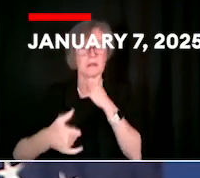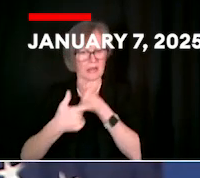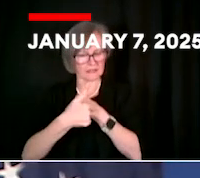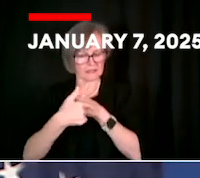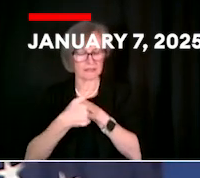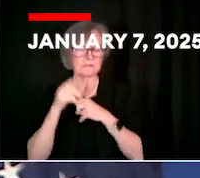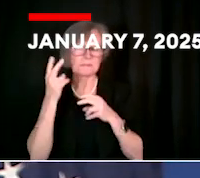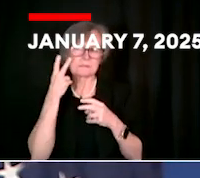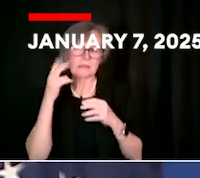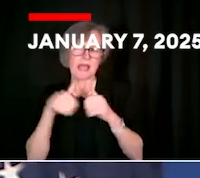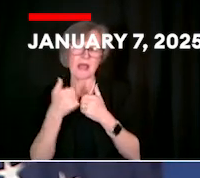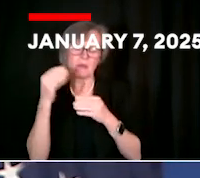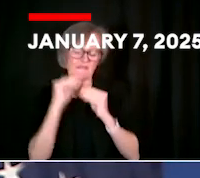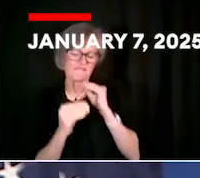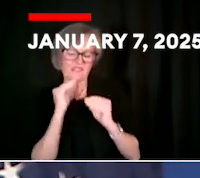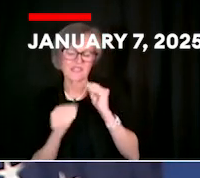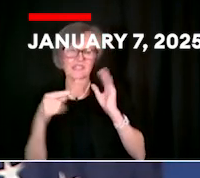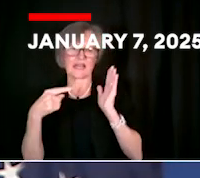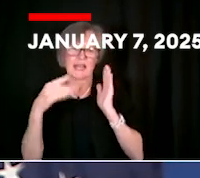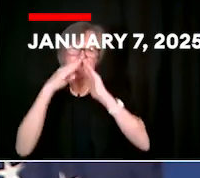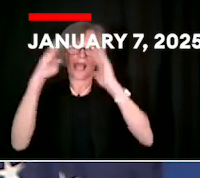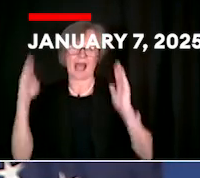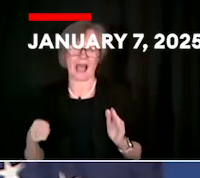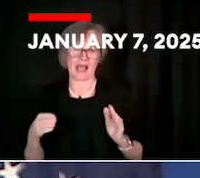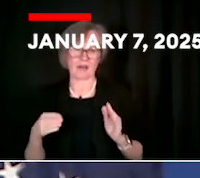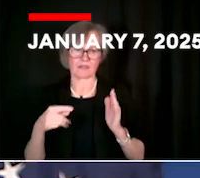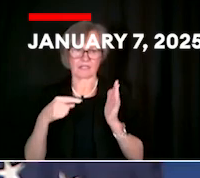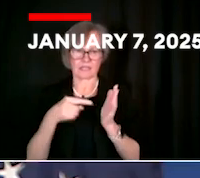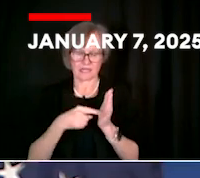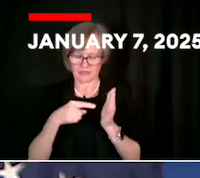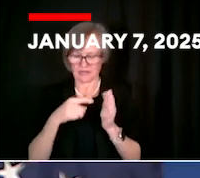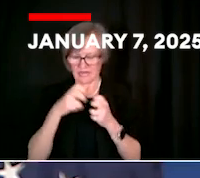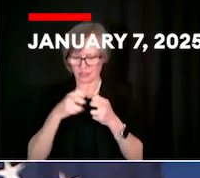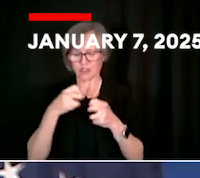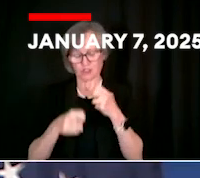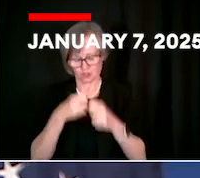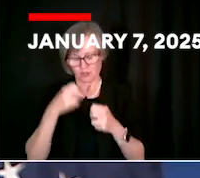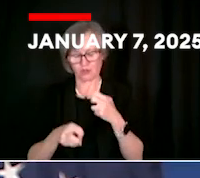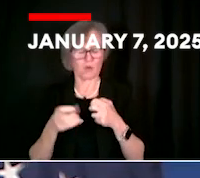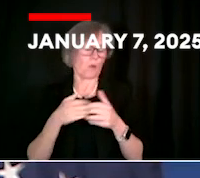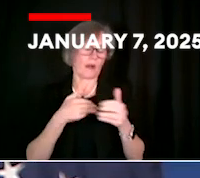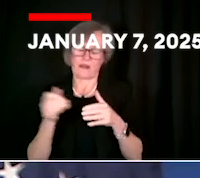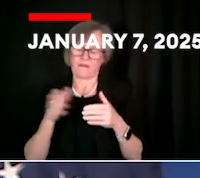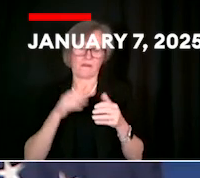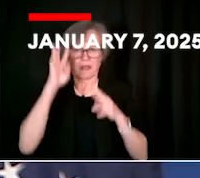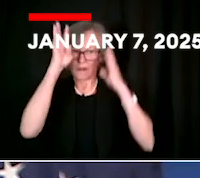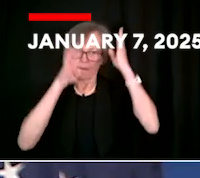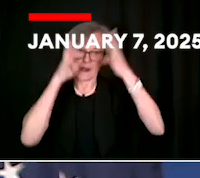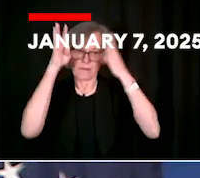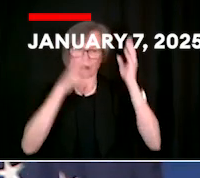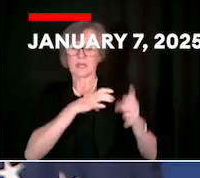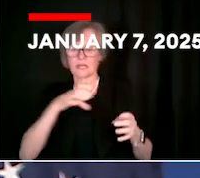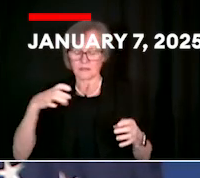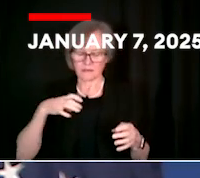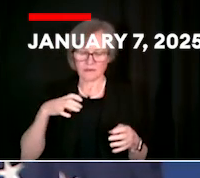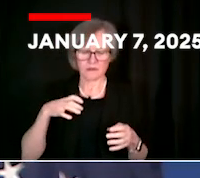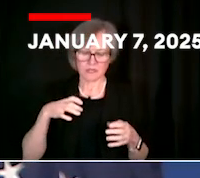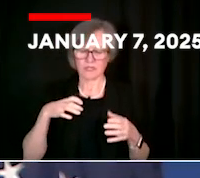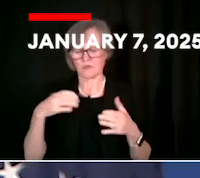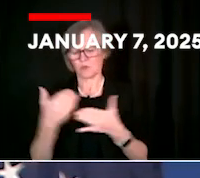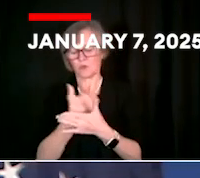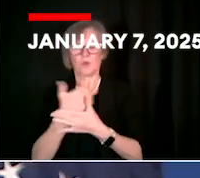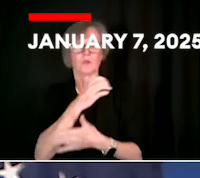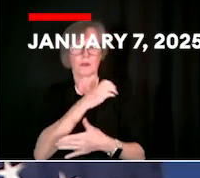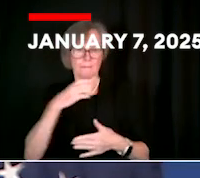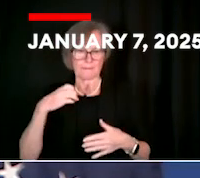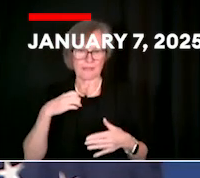fix our housing issue and whatever else they come up with. These charter commissions, they give